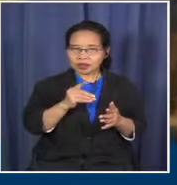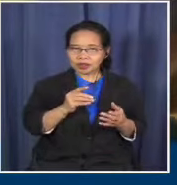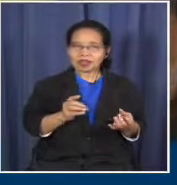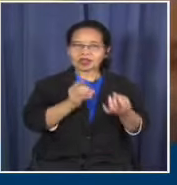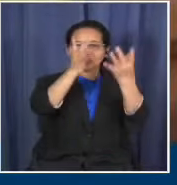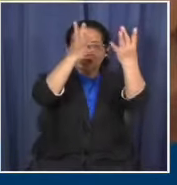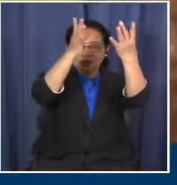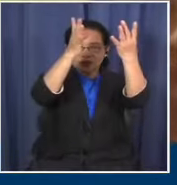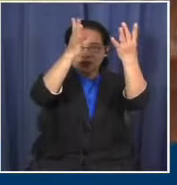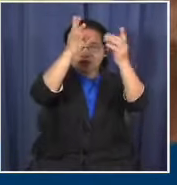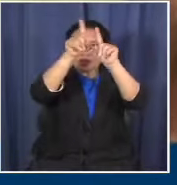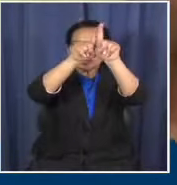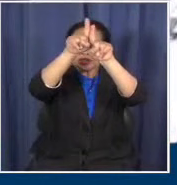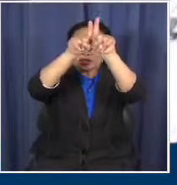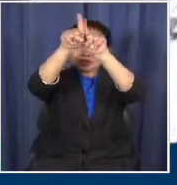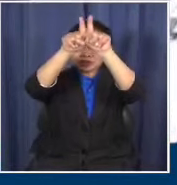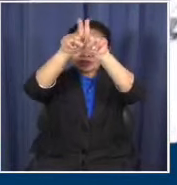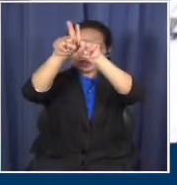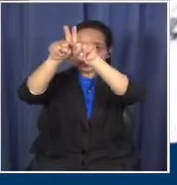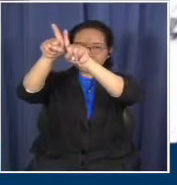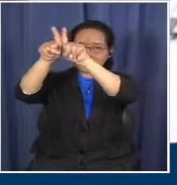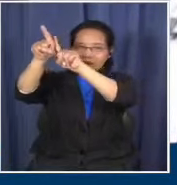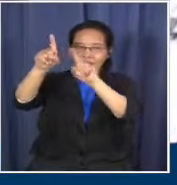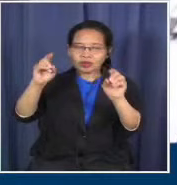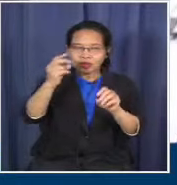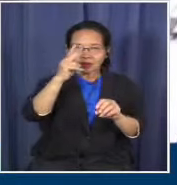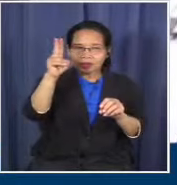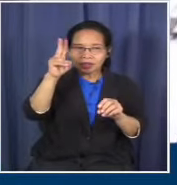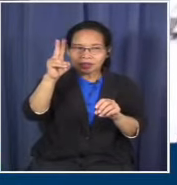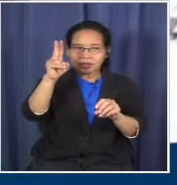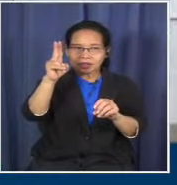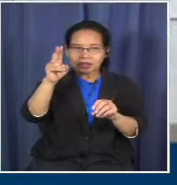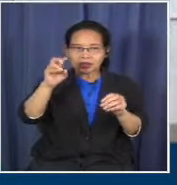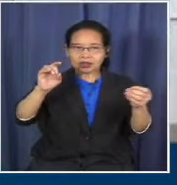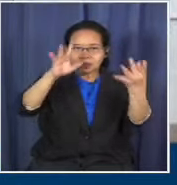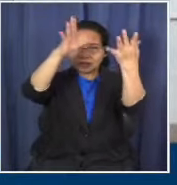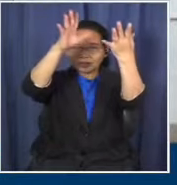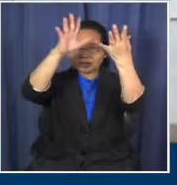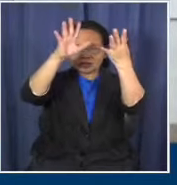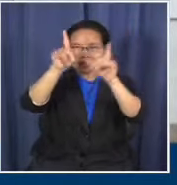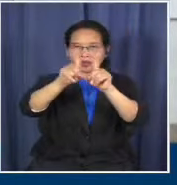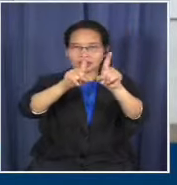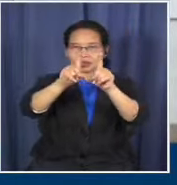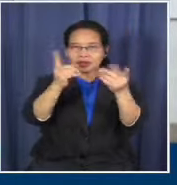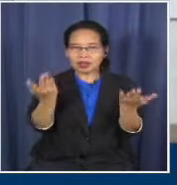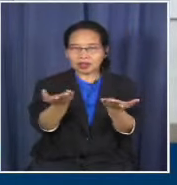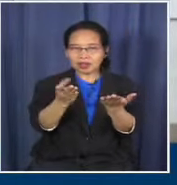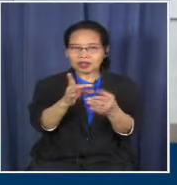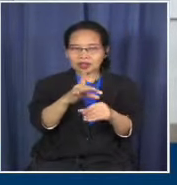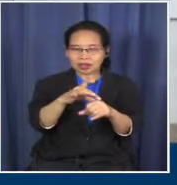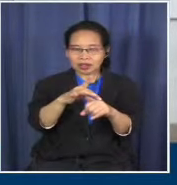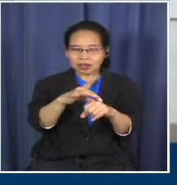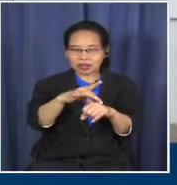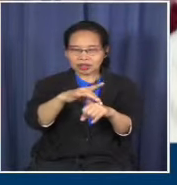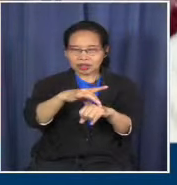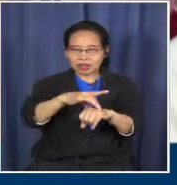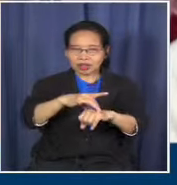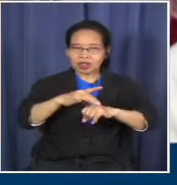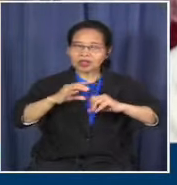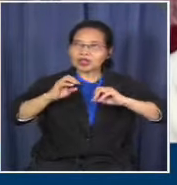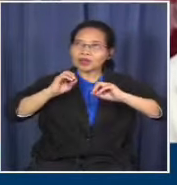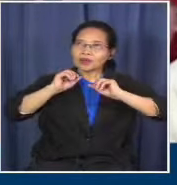only recently where black holes, black matter were discovered. From the Earth, no one can see